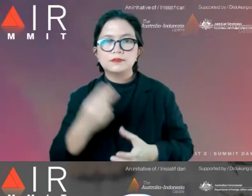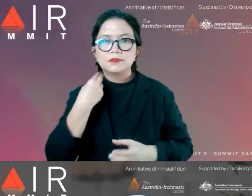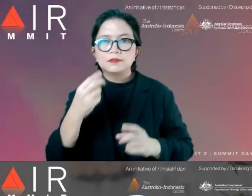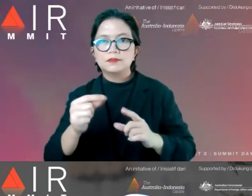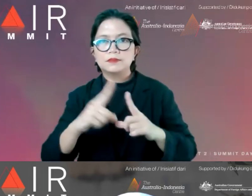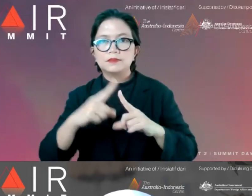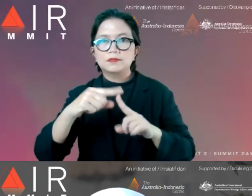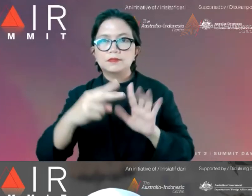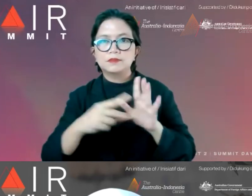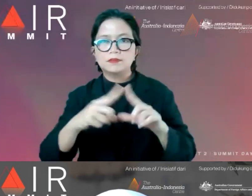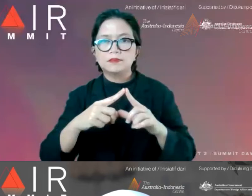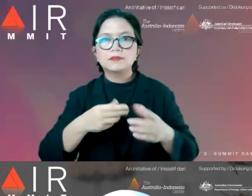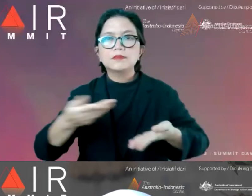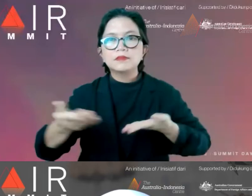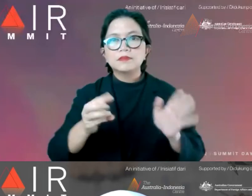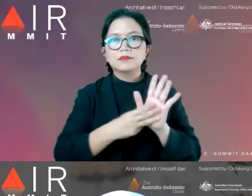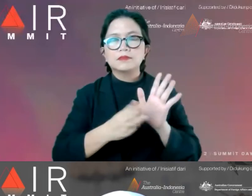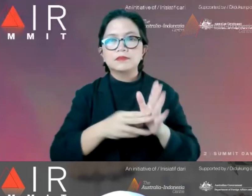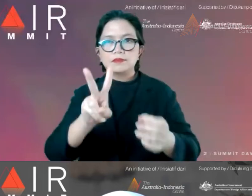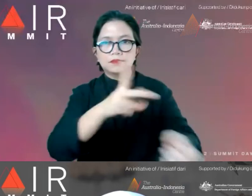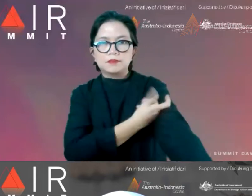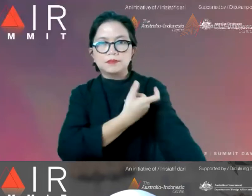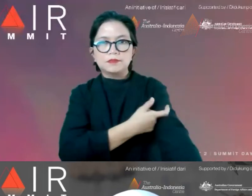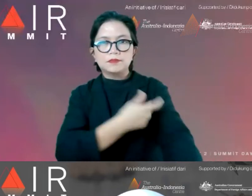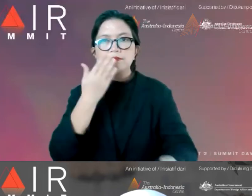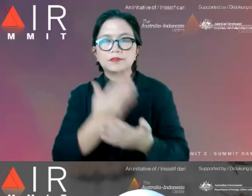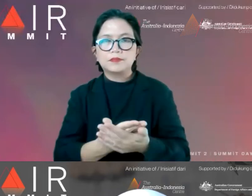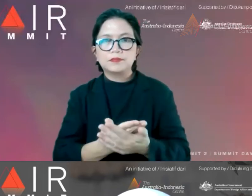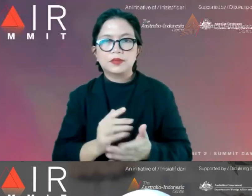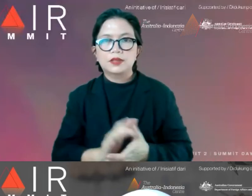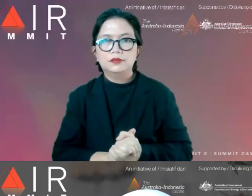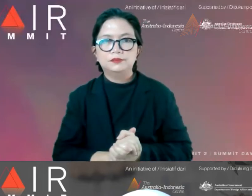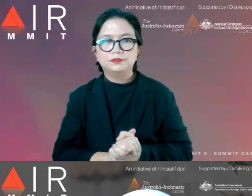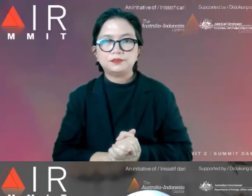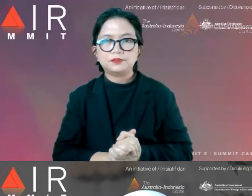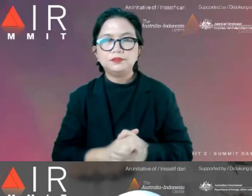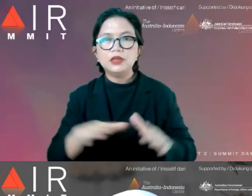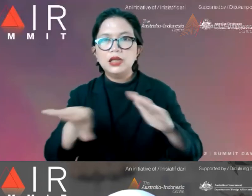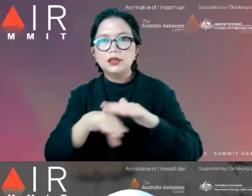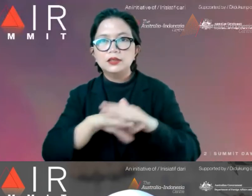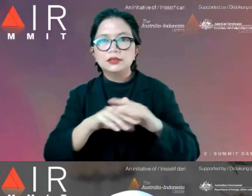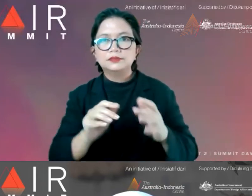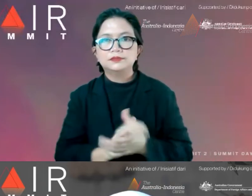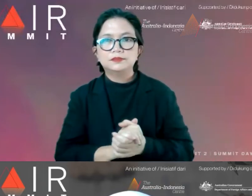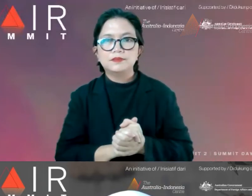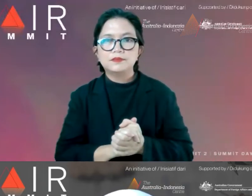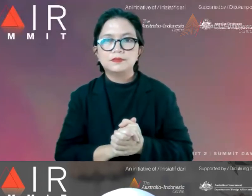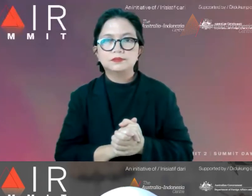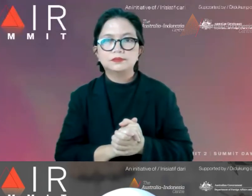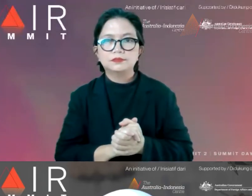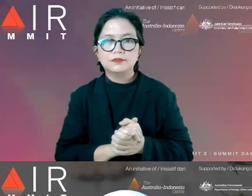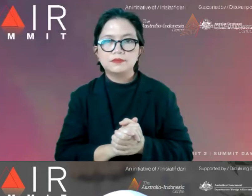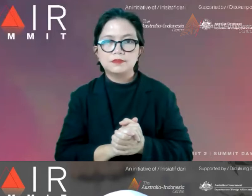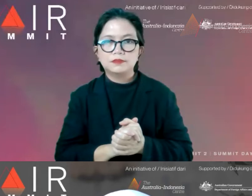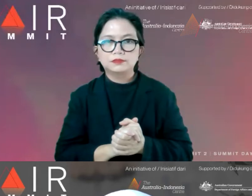very much, Pak Daniel and Helen. Yes, yes. Based on the, fortunately, there's a database that can be accessed by